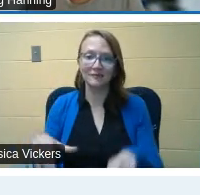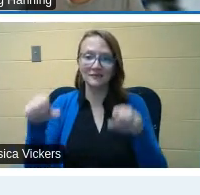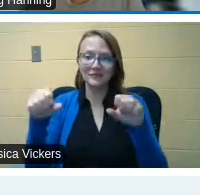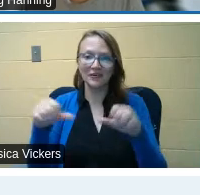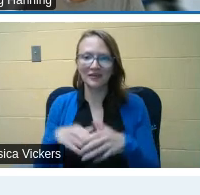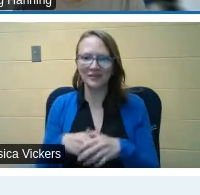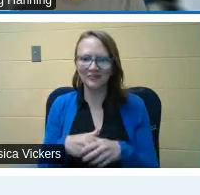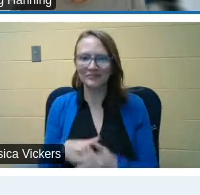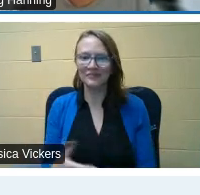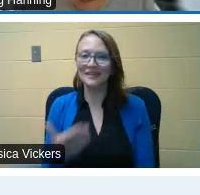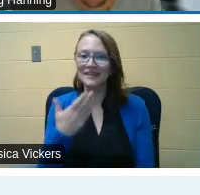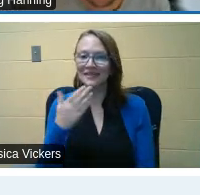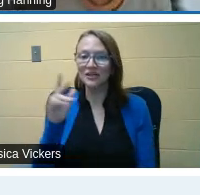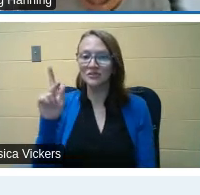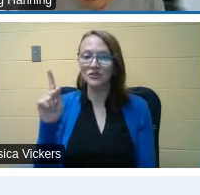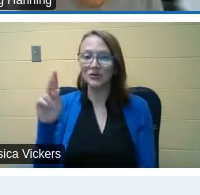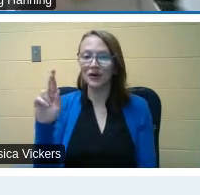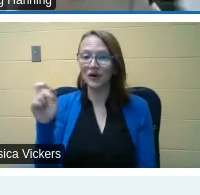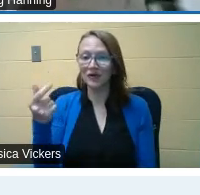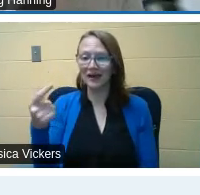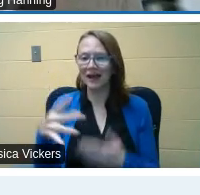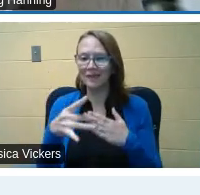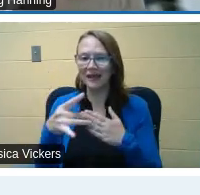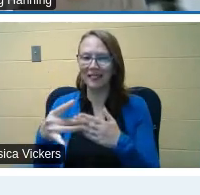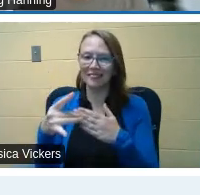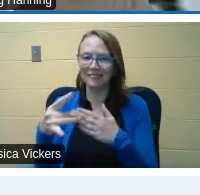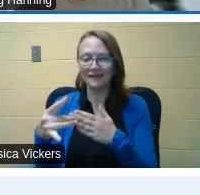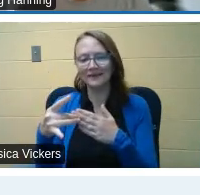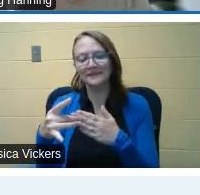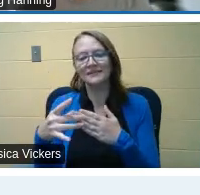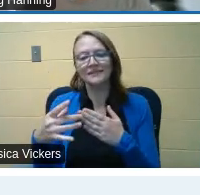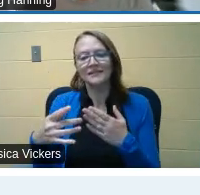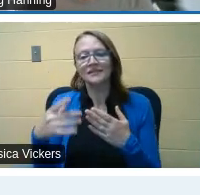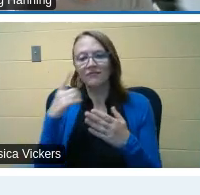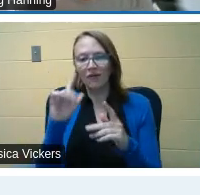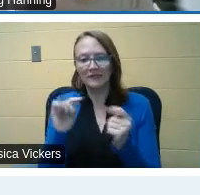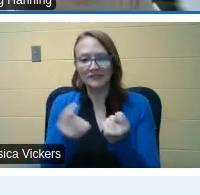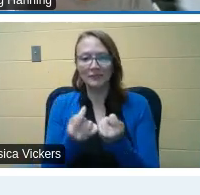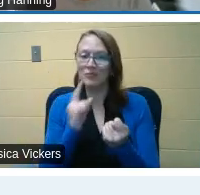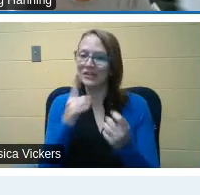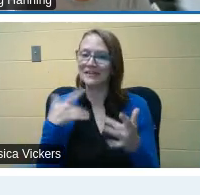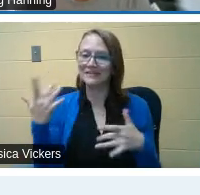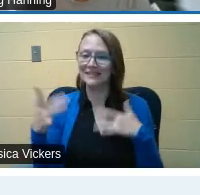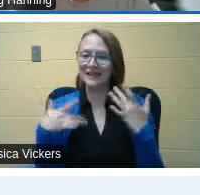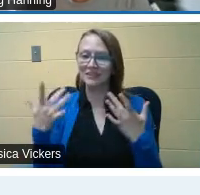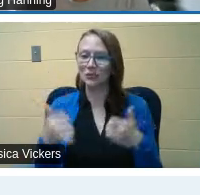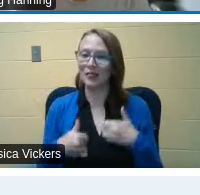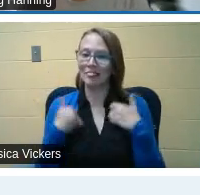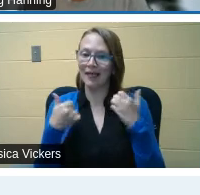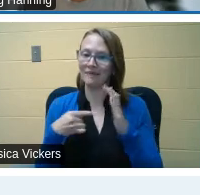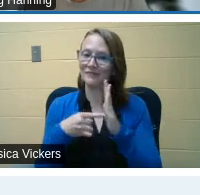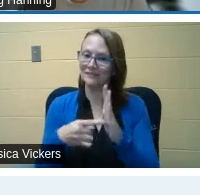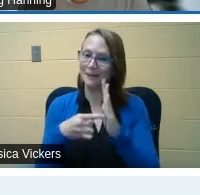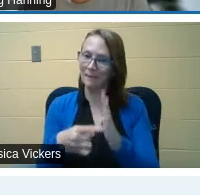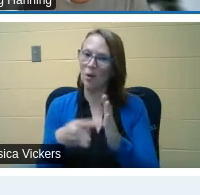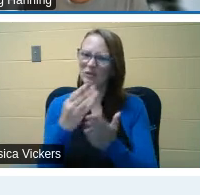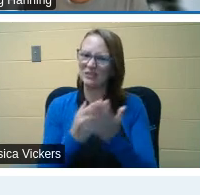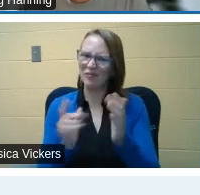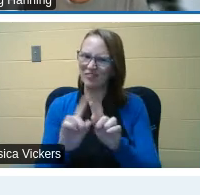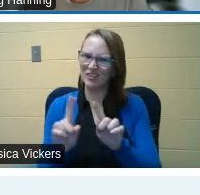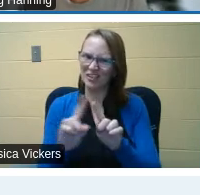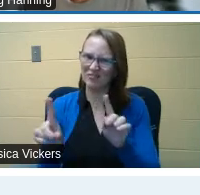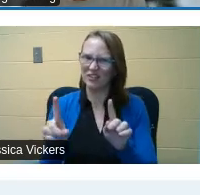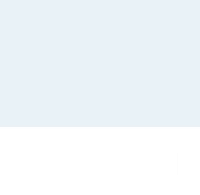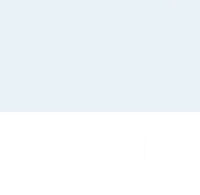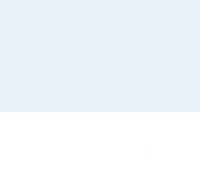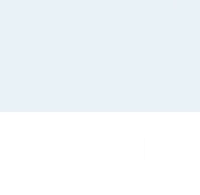My name is Craig Hanning. I'm the lead engineer on the OctoStudio team. I'm really excited to live demo some of the exciting features in OctoStudio for you all